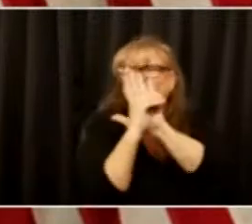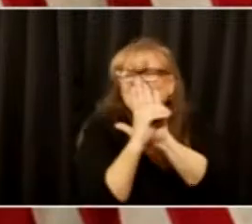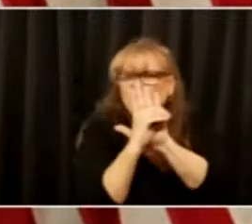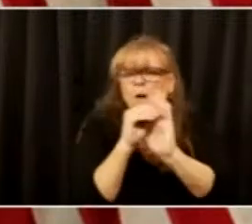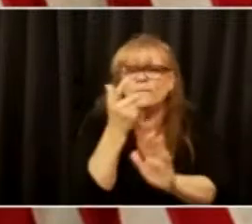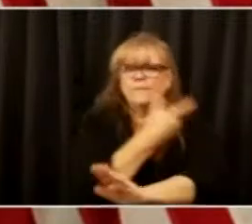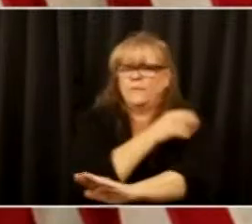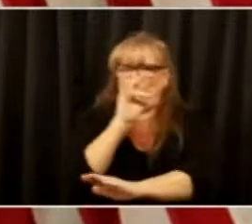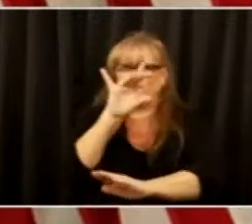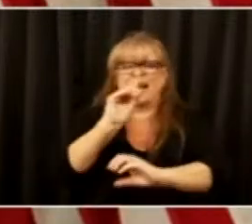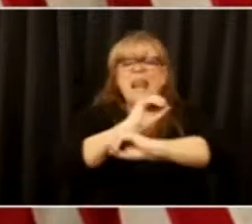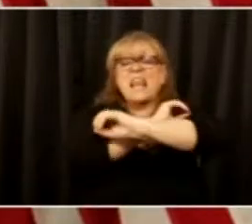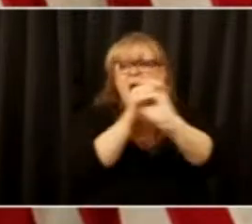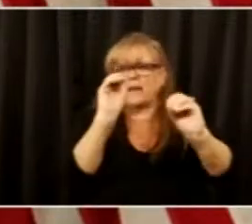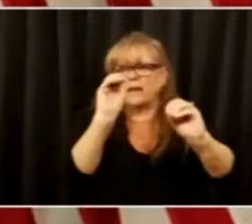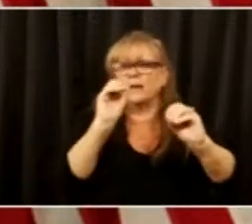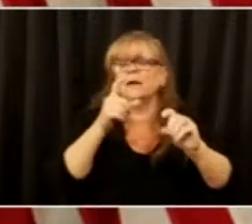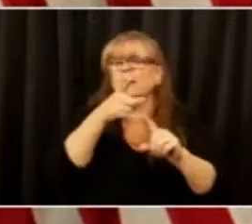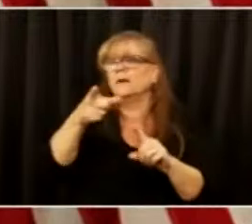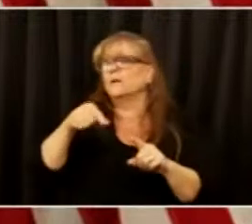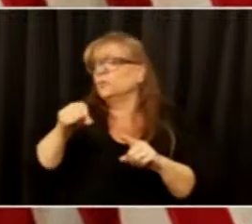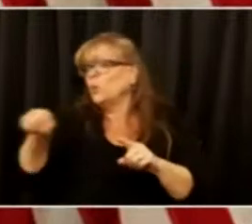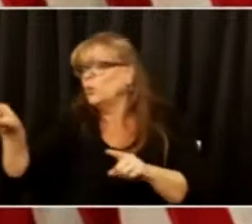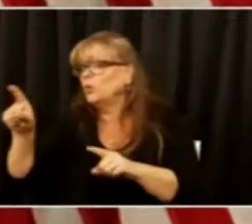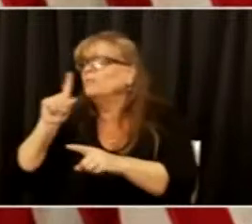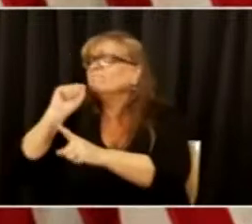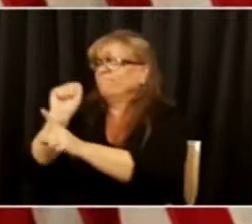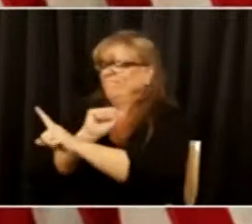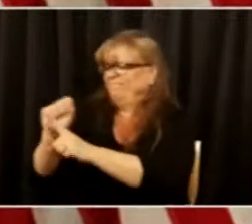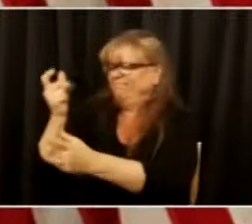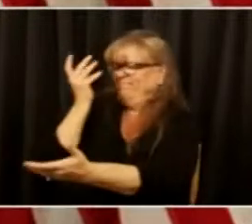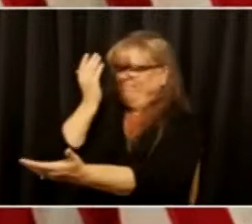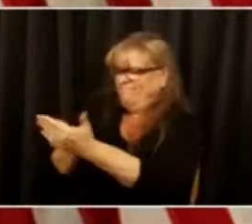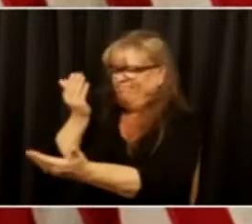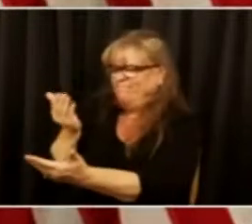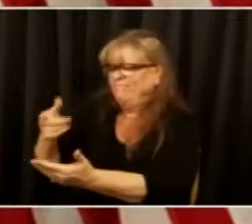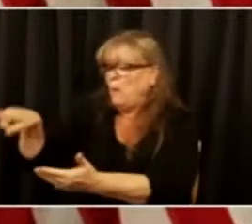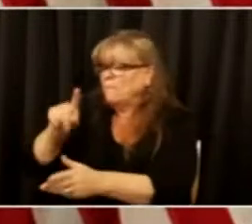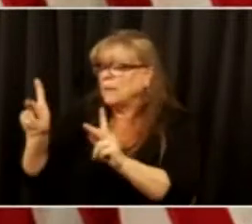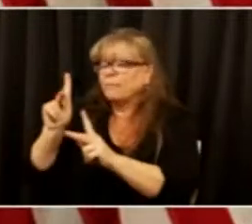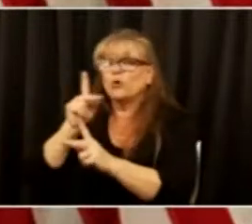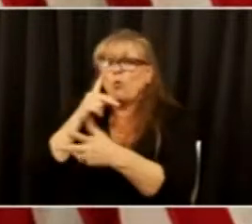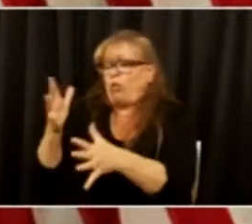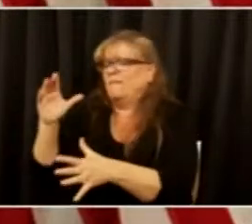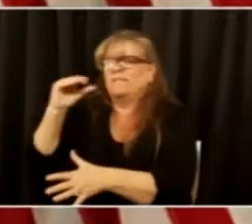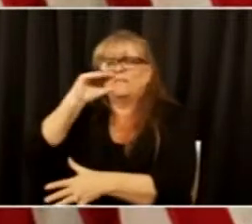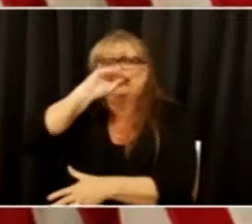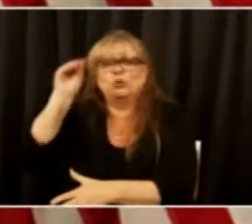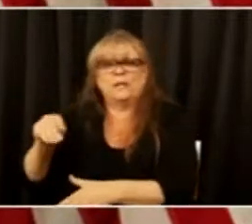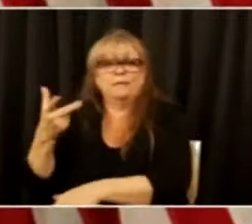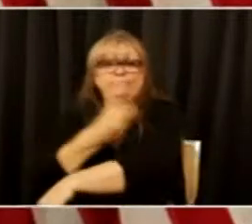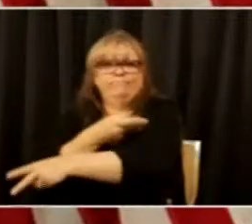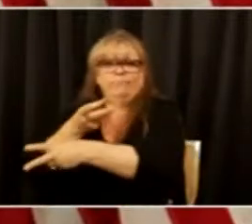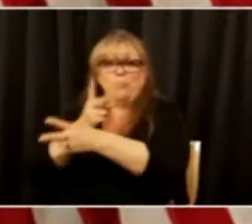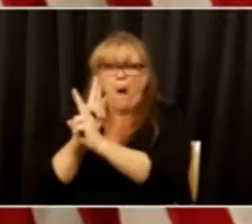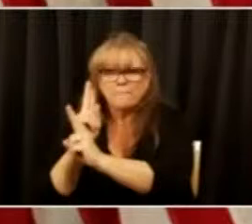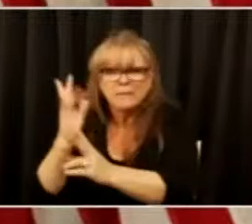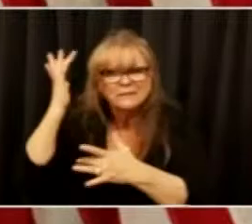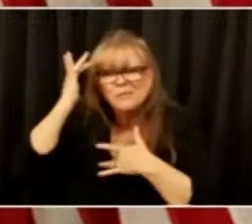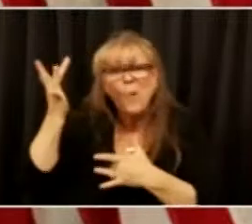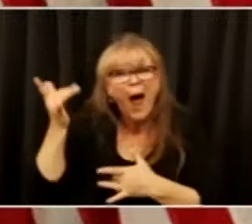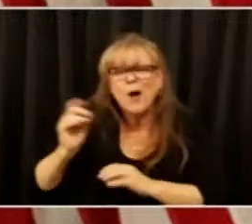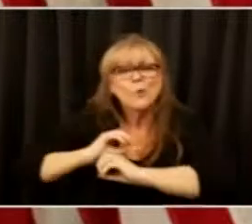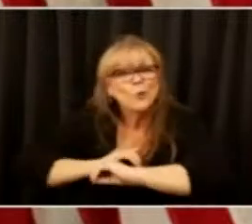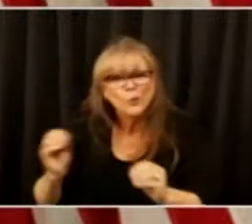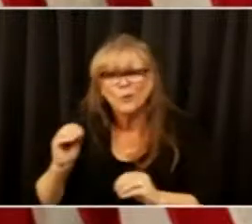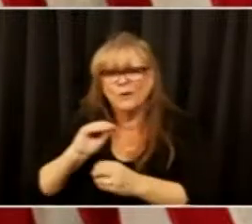also showed that the vaccine was extremely safe, as well as extremely effective. So again, I think I just want to iterate that really